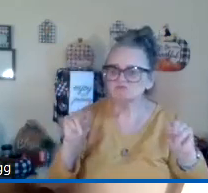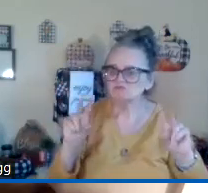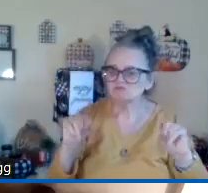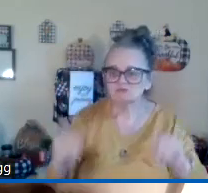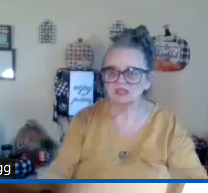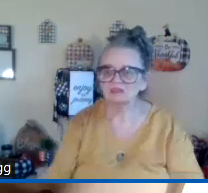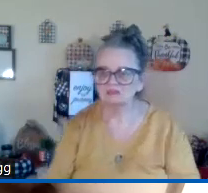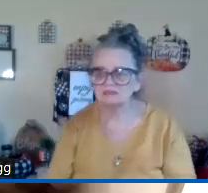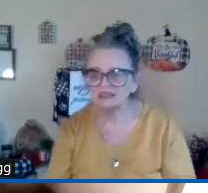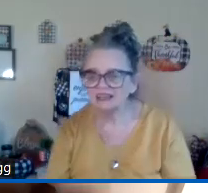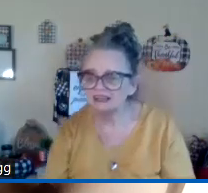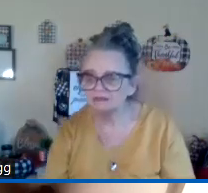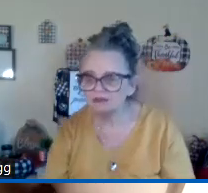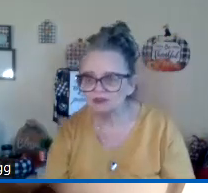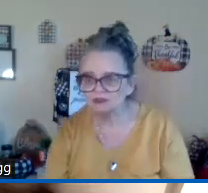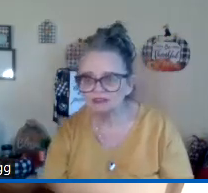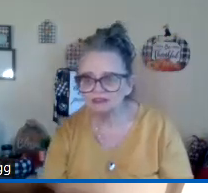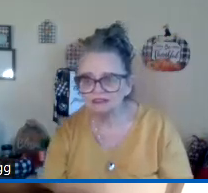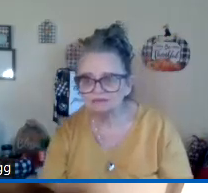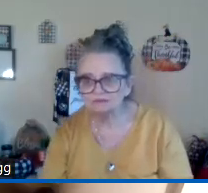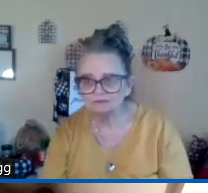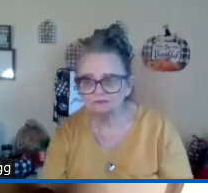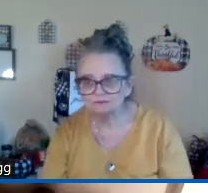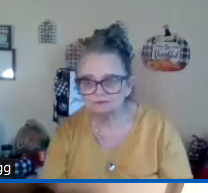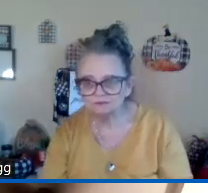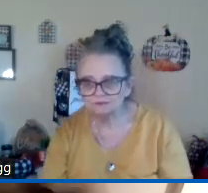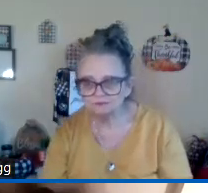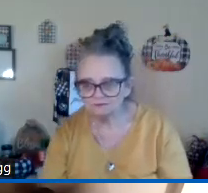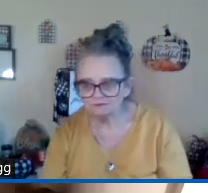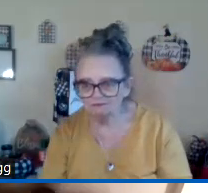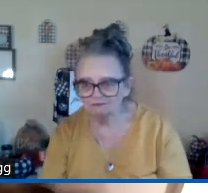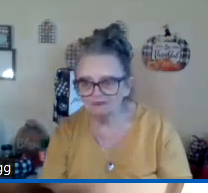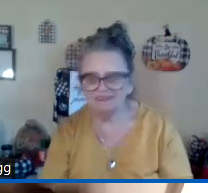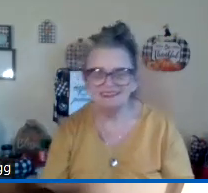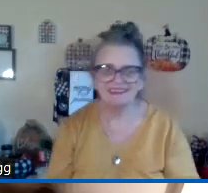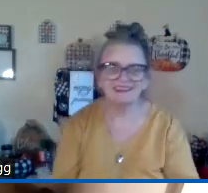now they don't. Hey, Rose, you're looking good.